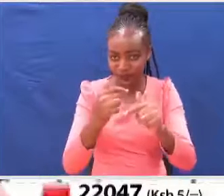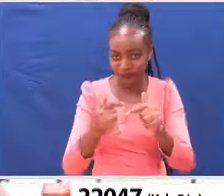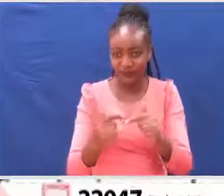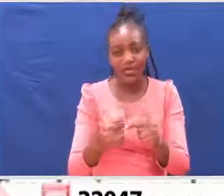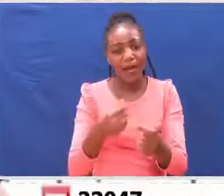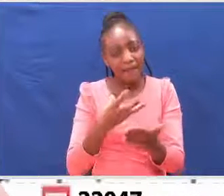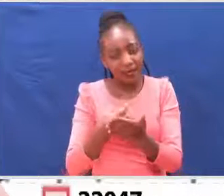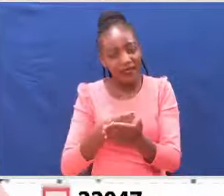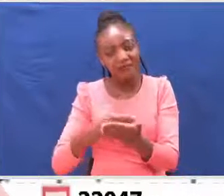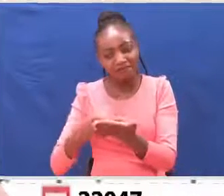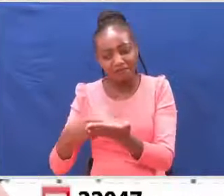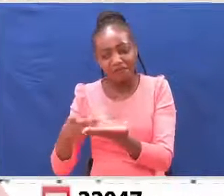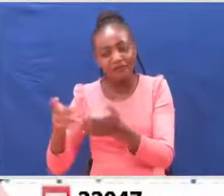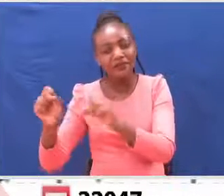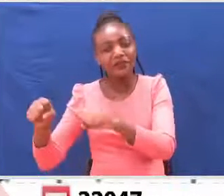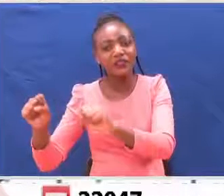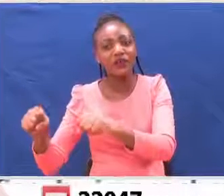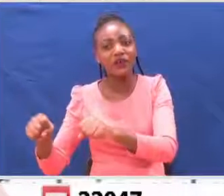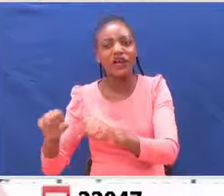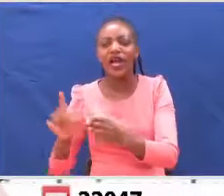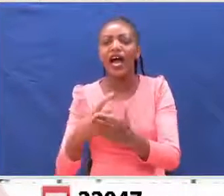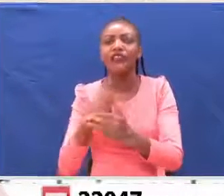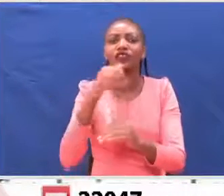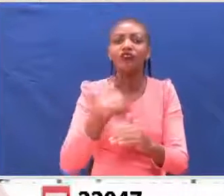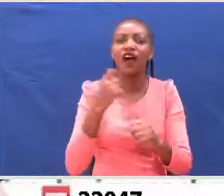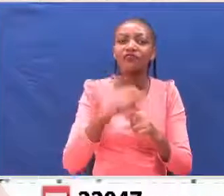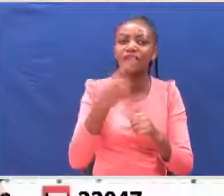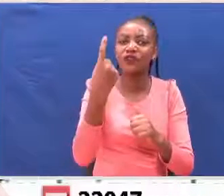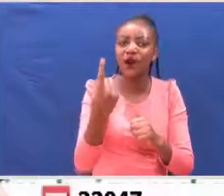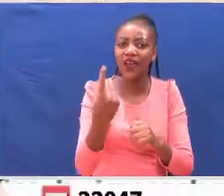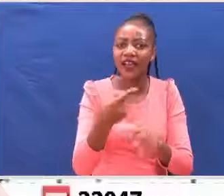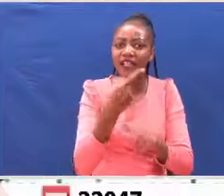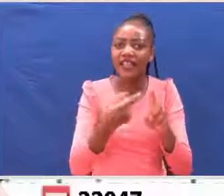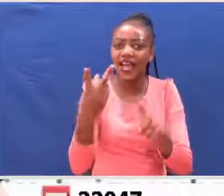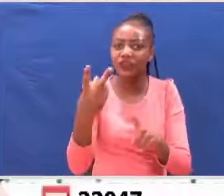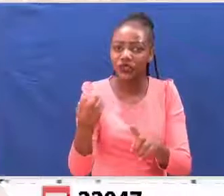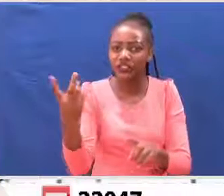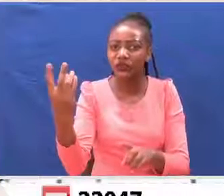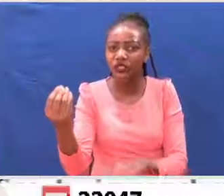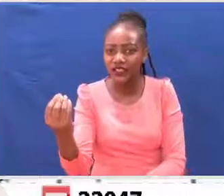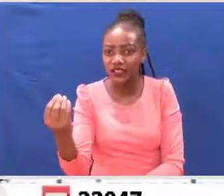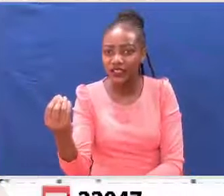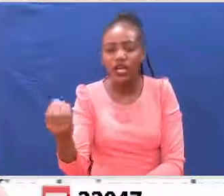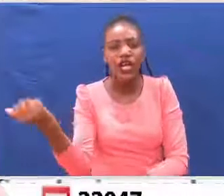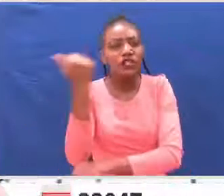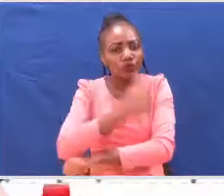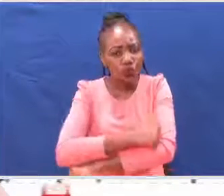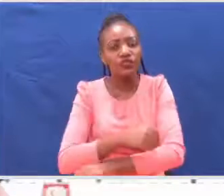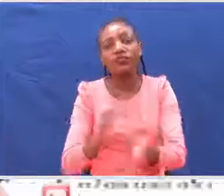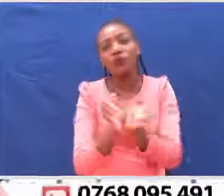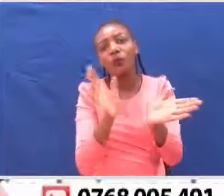fees was payable. You have the month of January 2020. Schools were